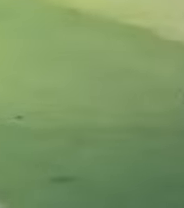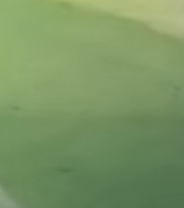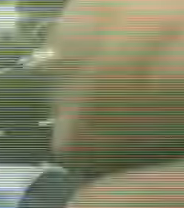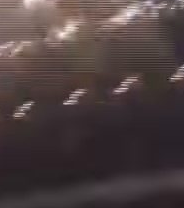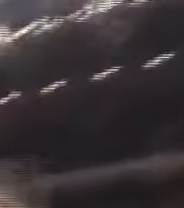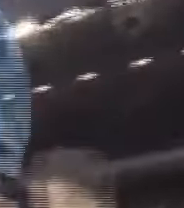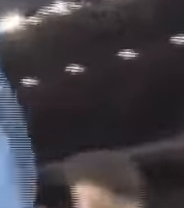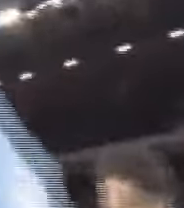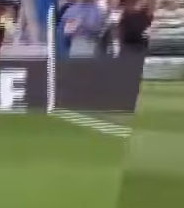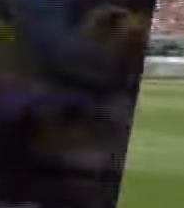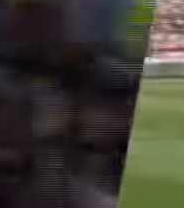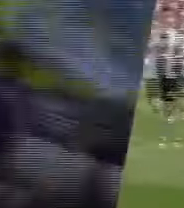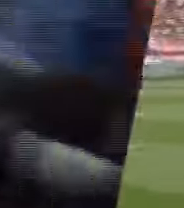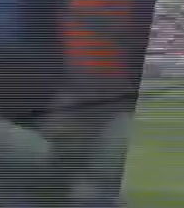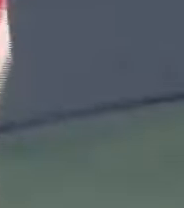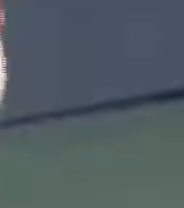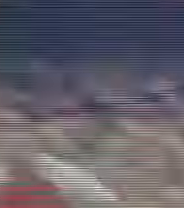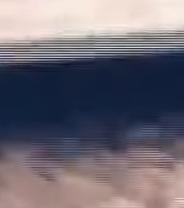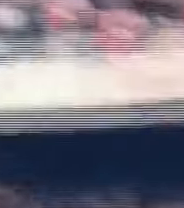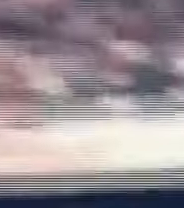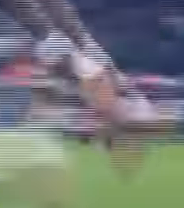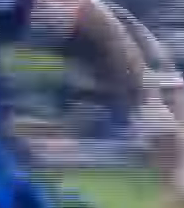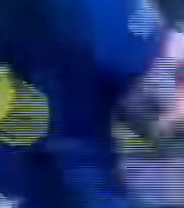Brilliant! Just brilliant!